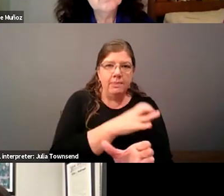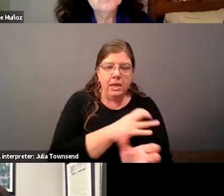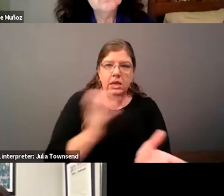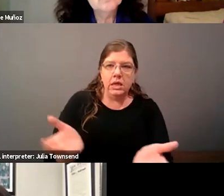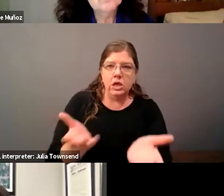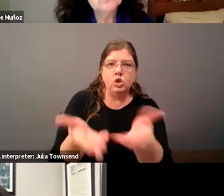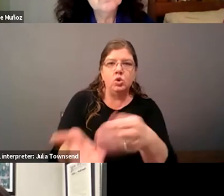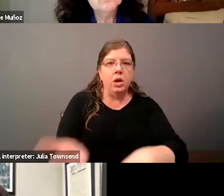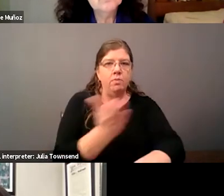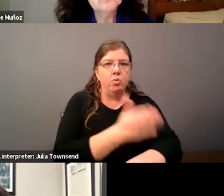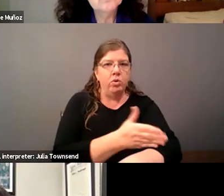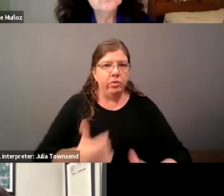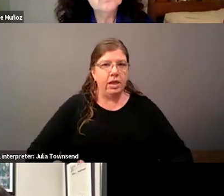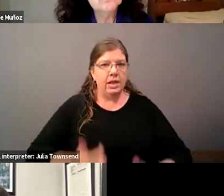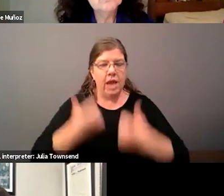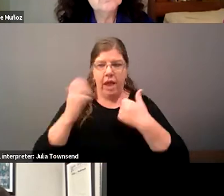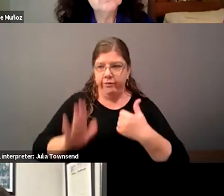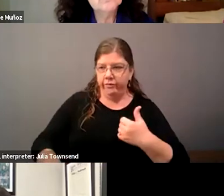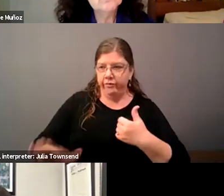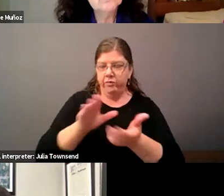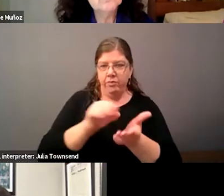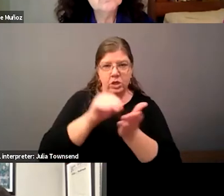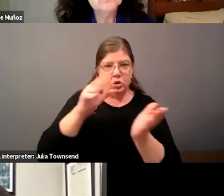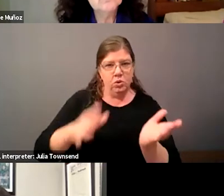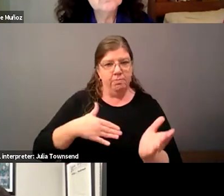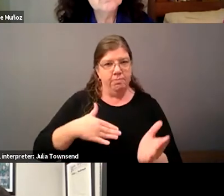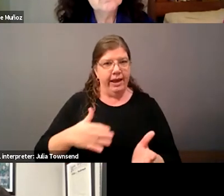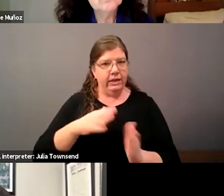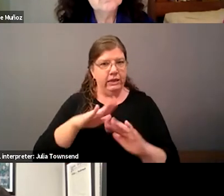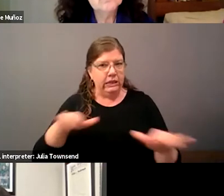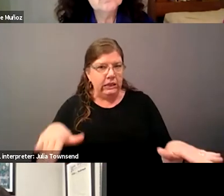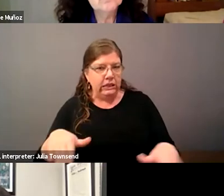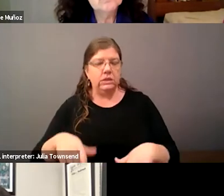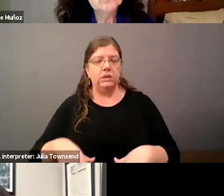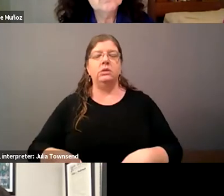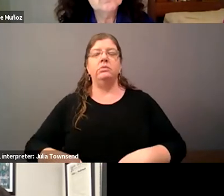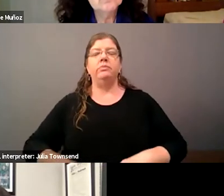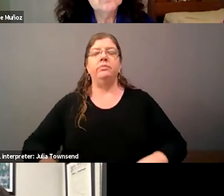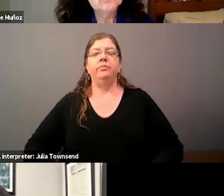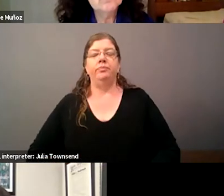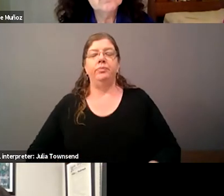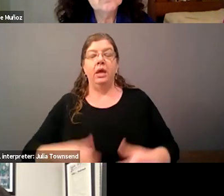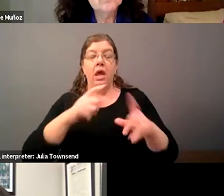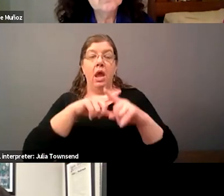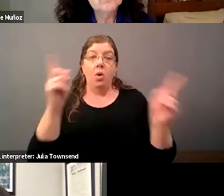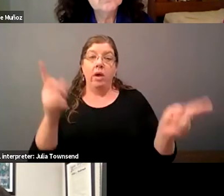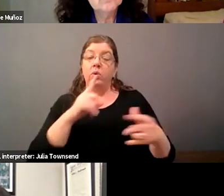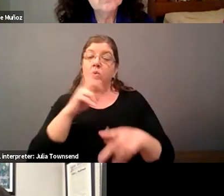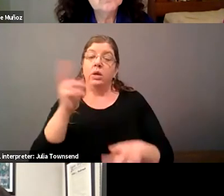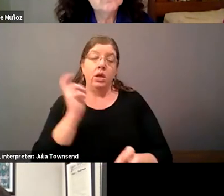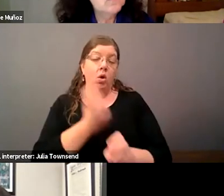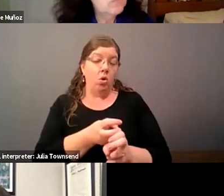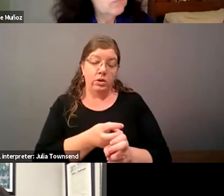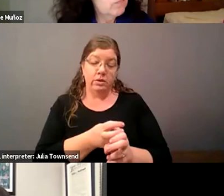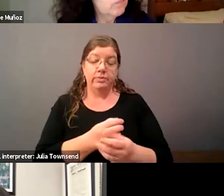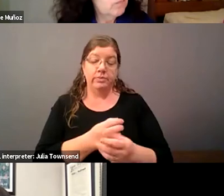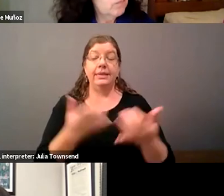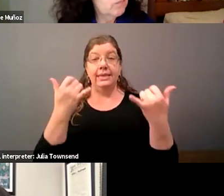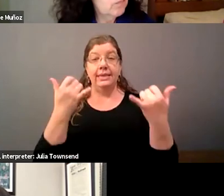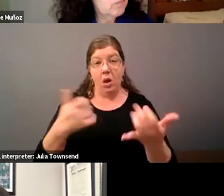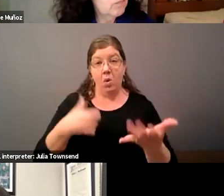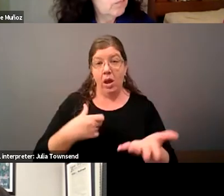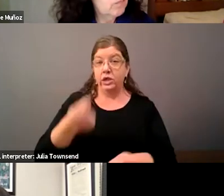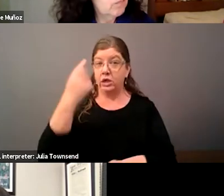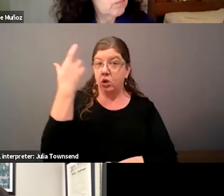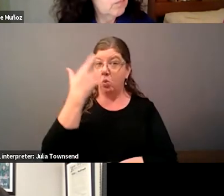improve my life the life of my students my life with my kids however it was really really hard now i understand